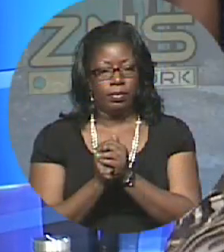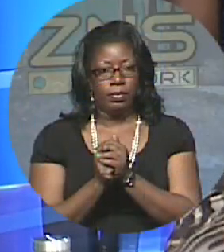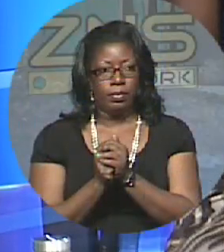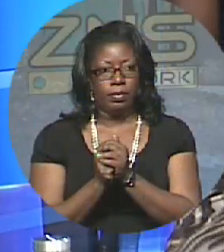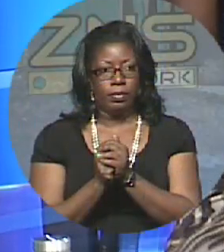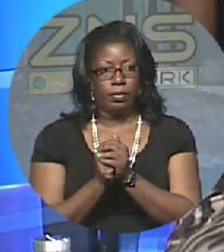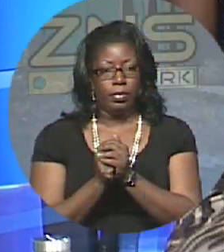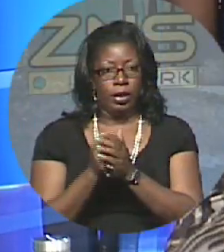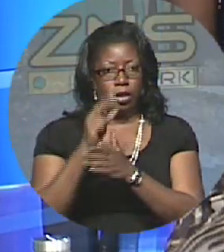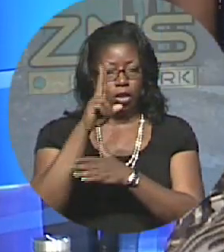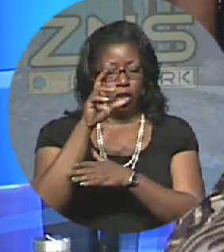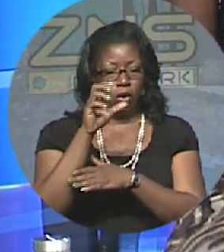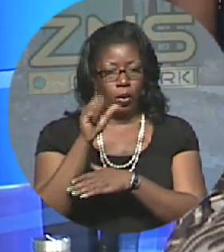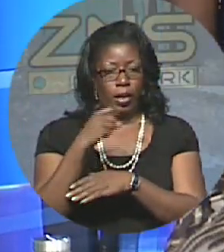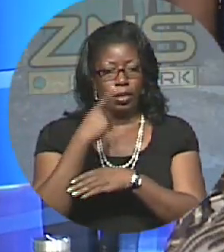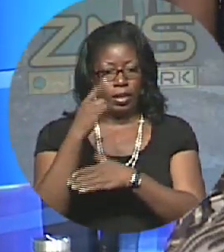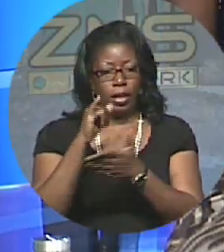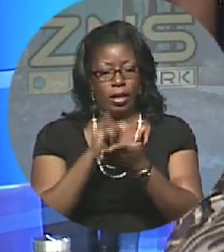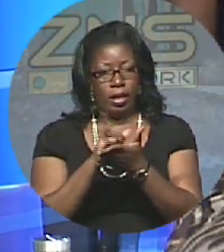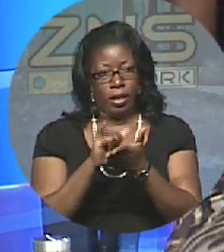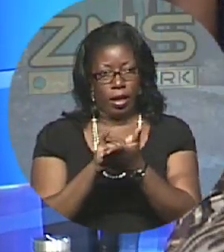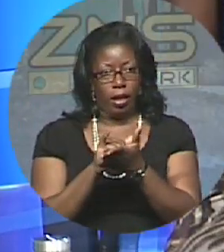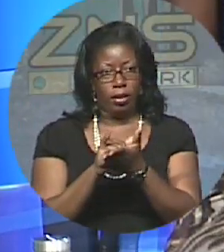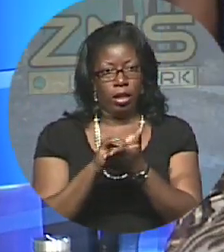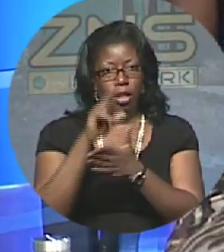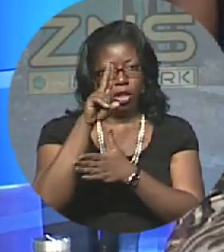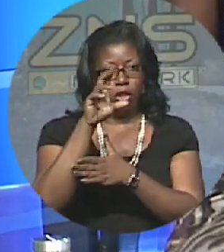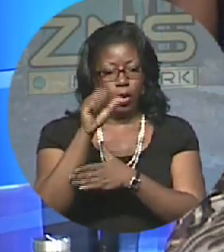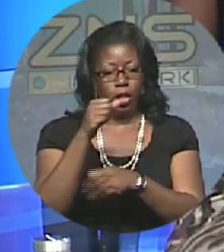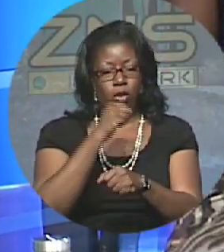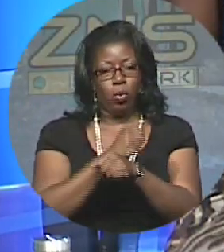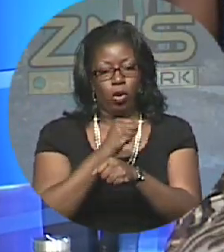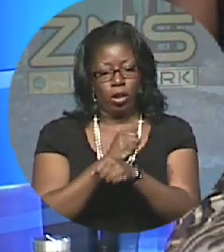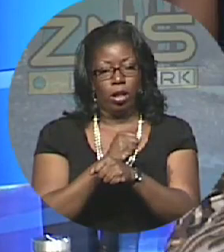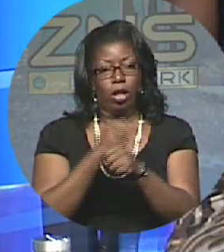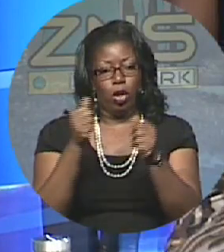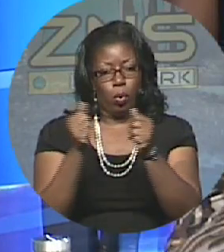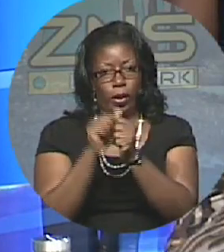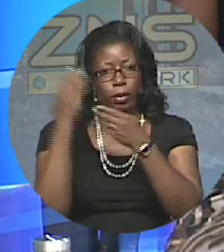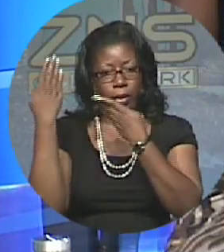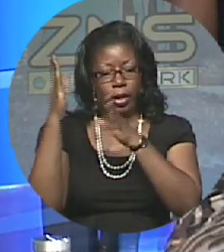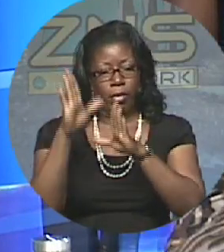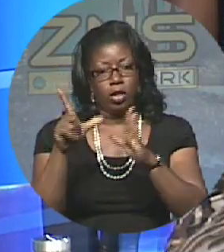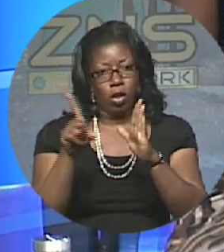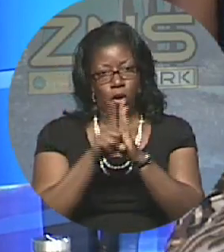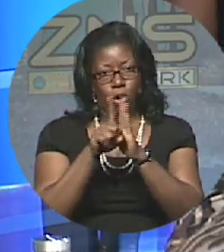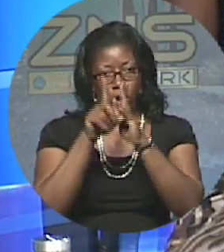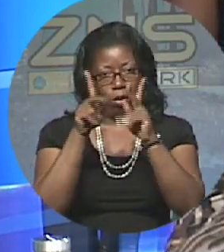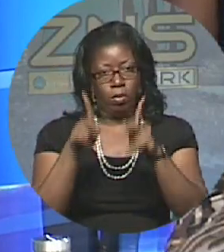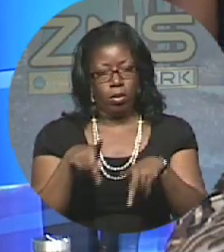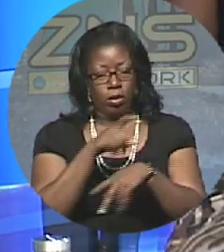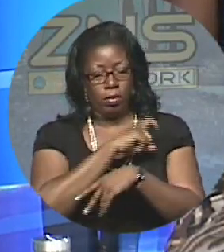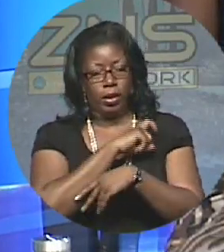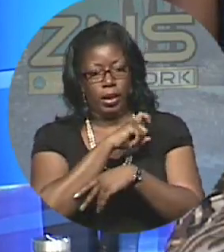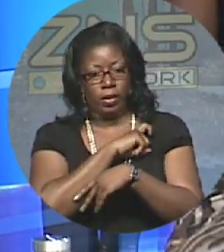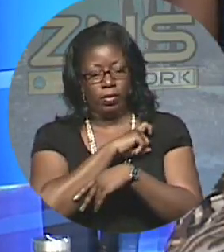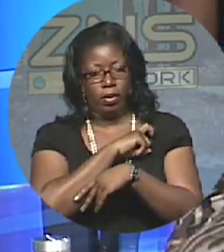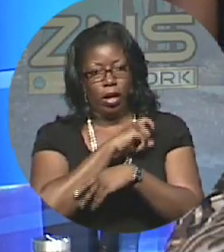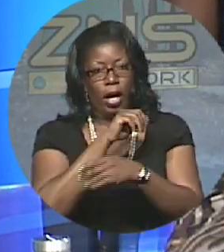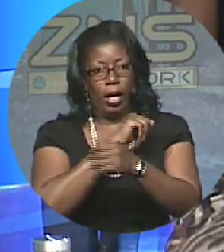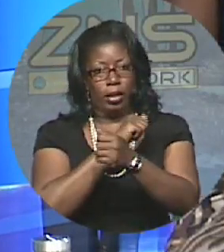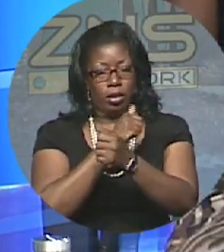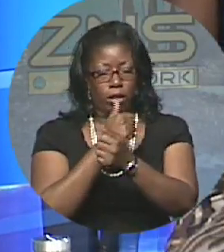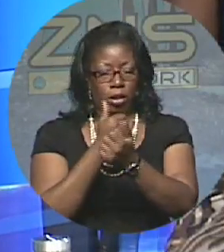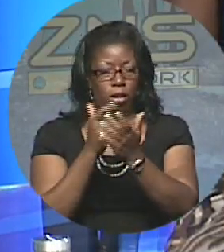General. U.S. Chargé d'Affaires John Armstrong says the U.S. is working closely with Bahamian law enforcement and the Attorney General's office